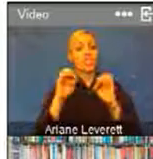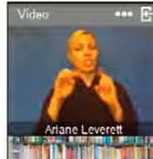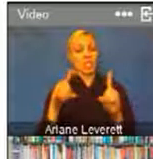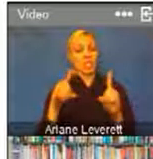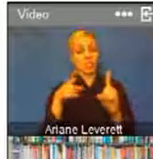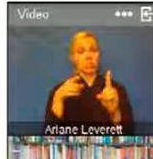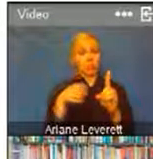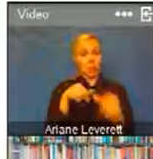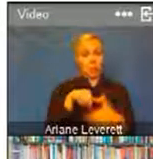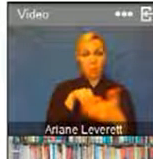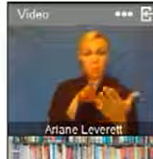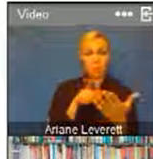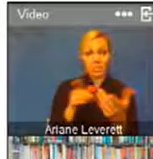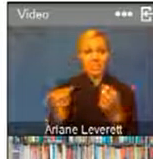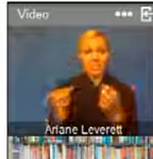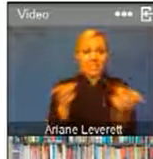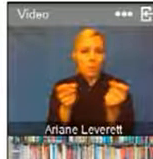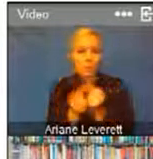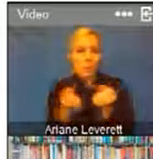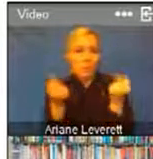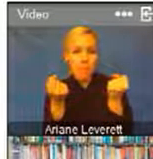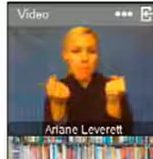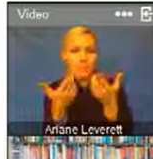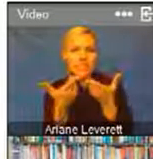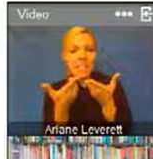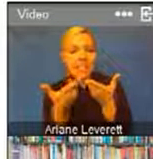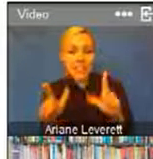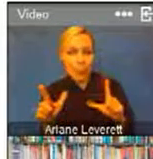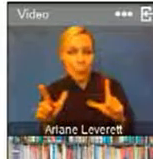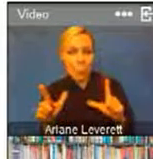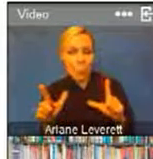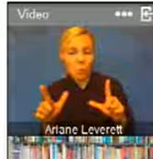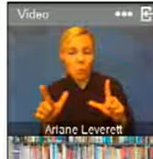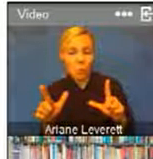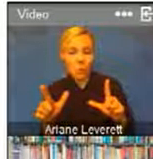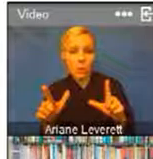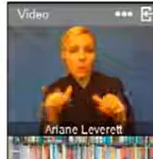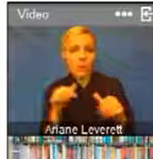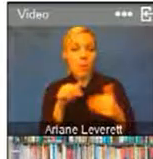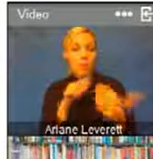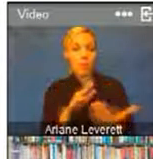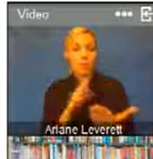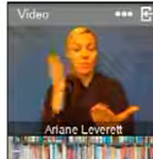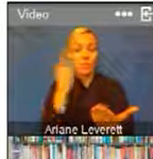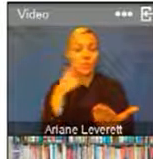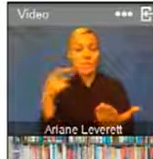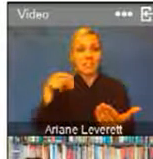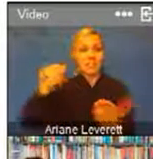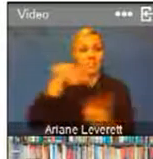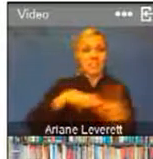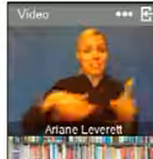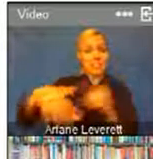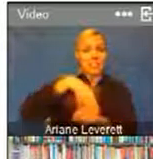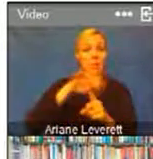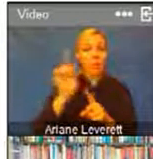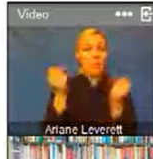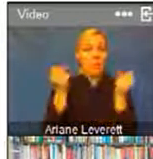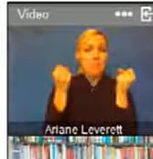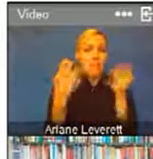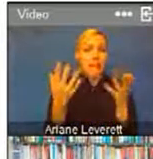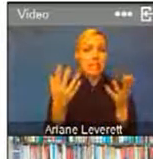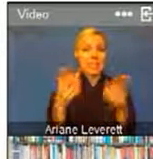overcome barriers in participation in education experienced by any pupils through